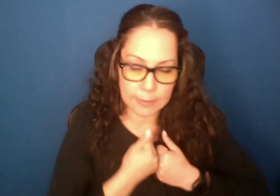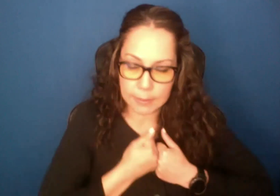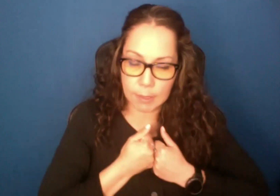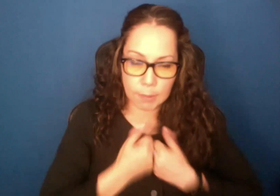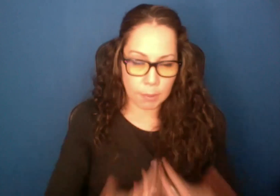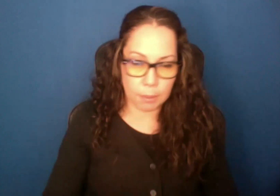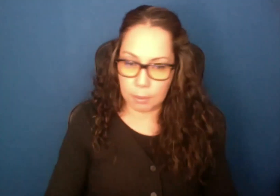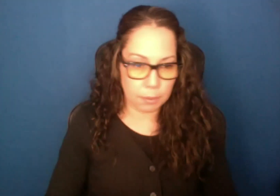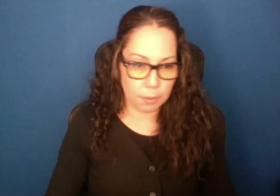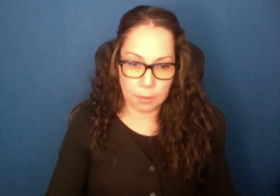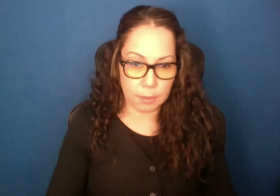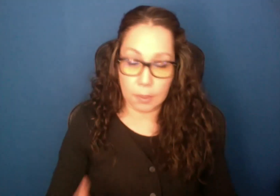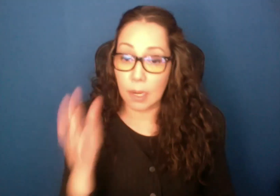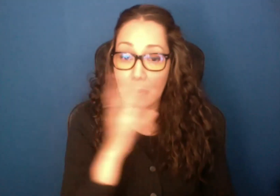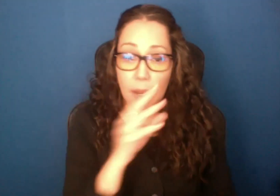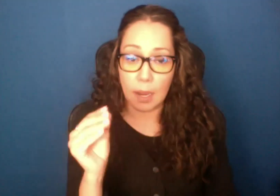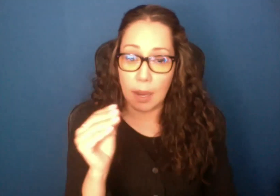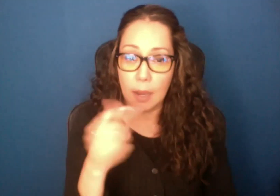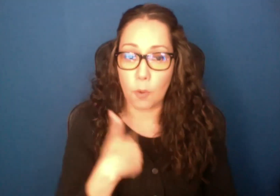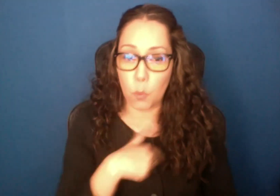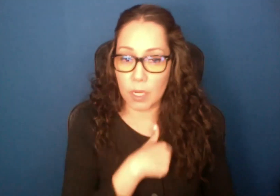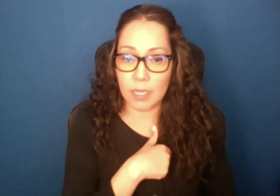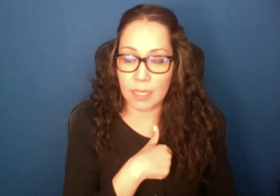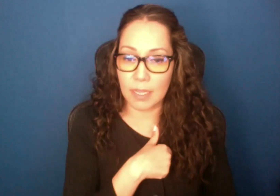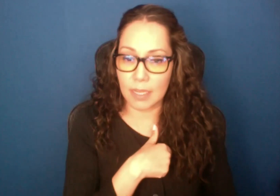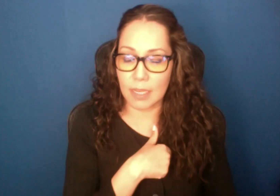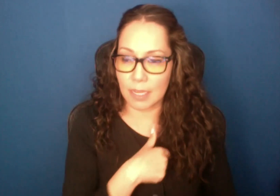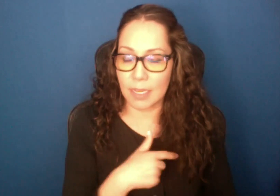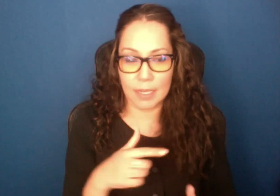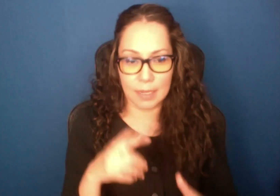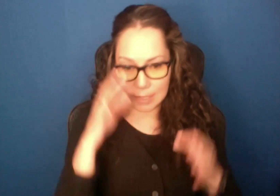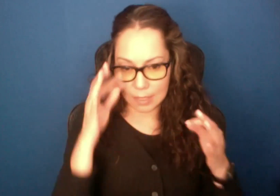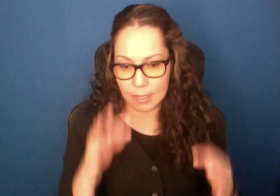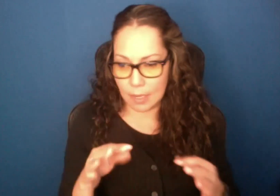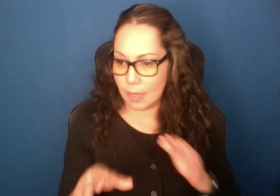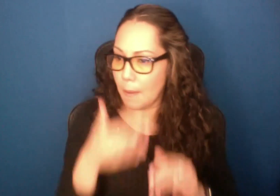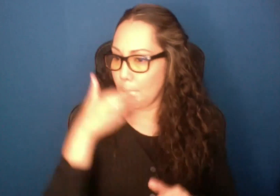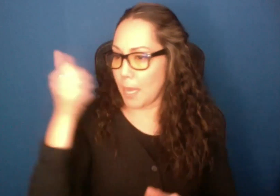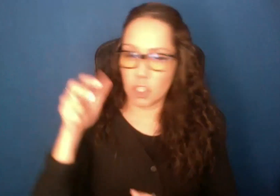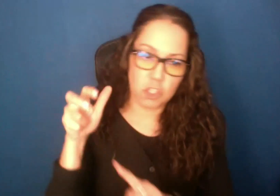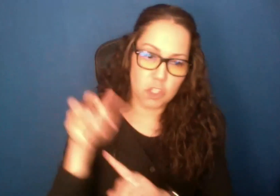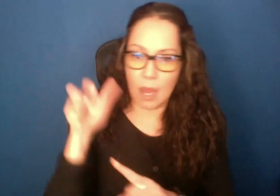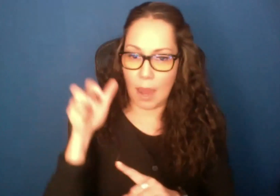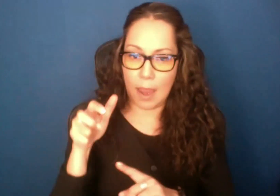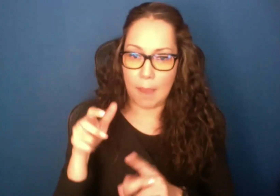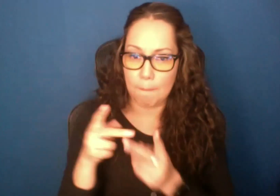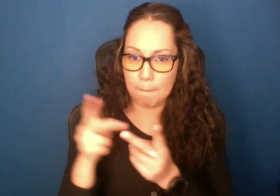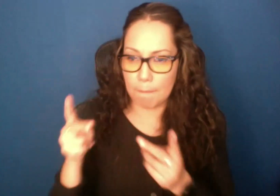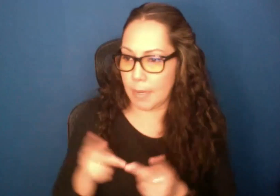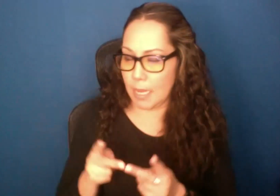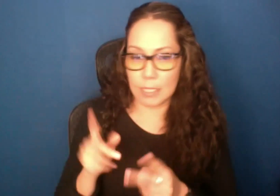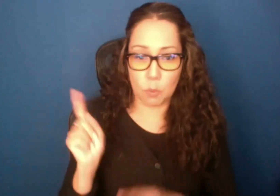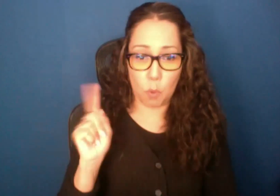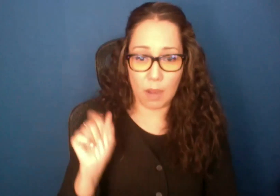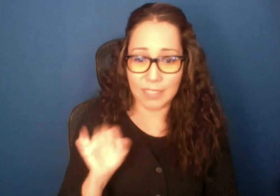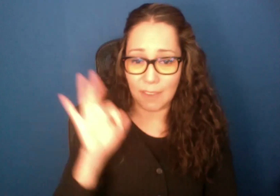and we did find what we felt was the best nursing home in the city to put her in, in San Francisco.